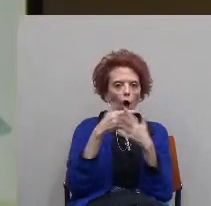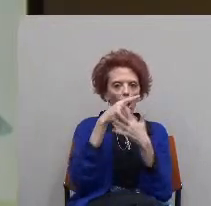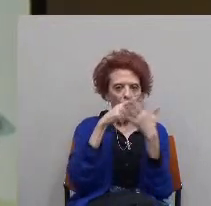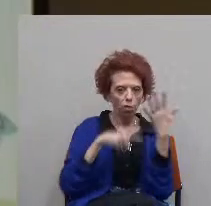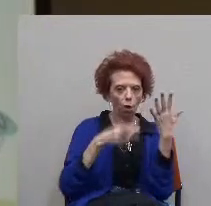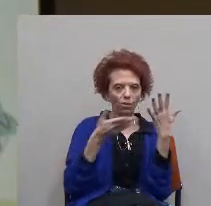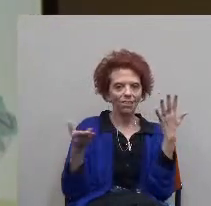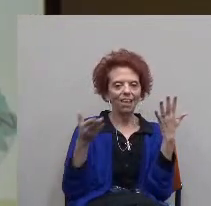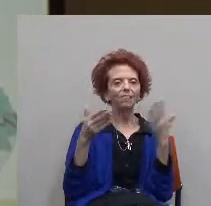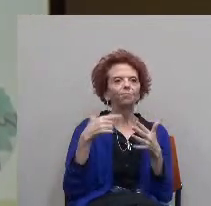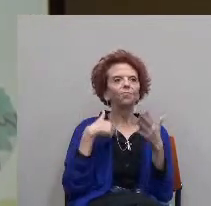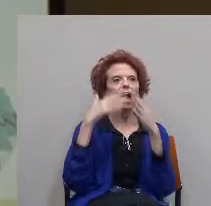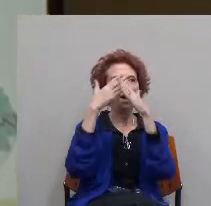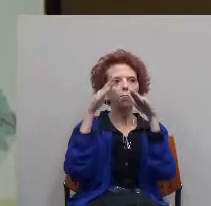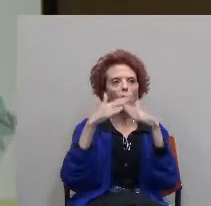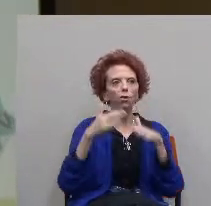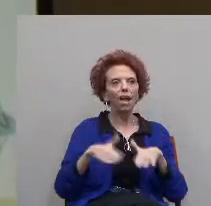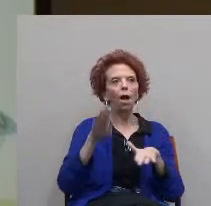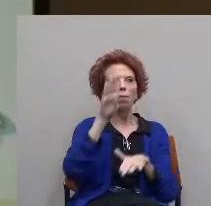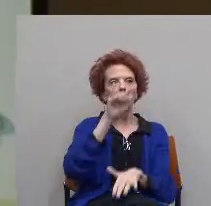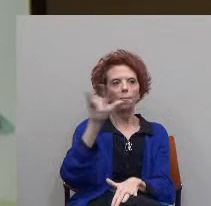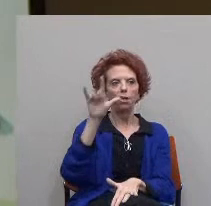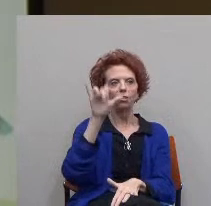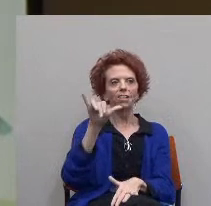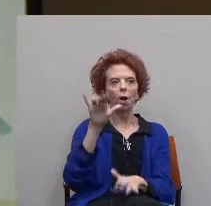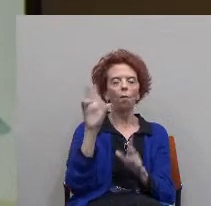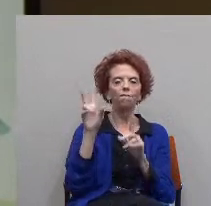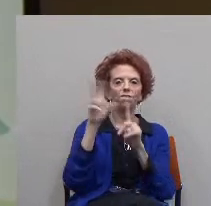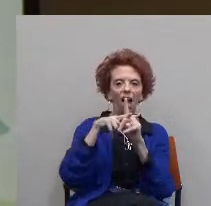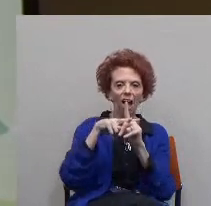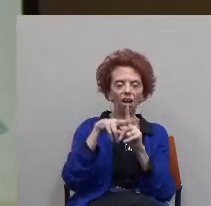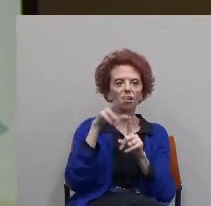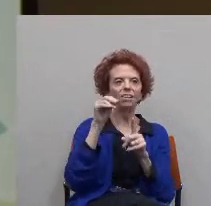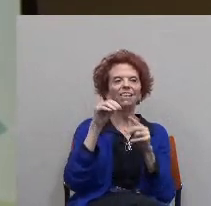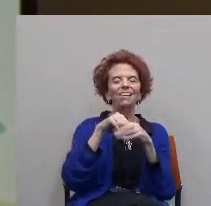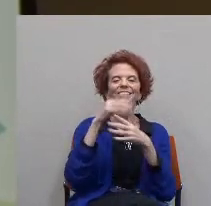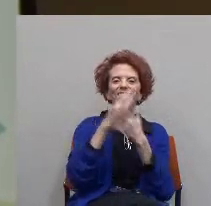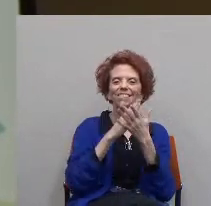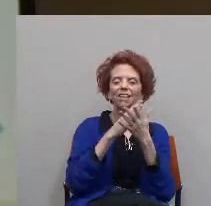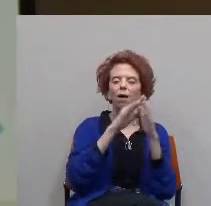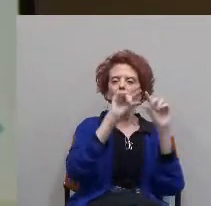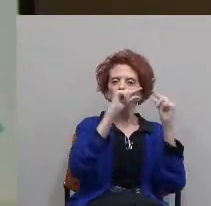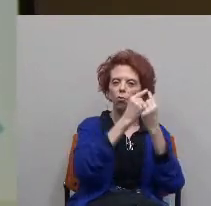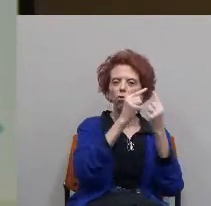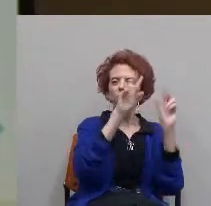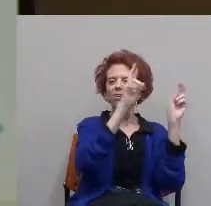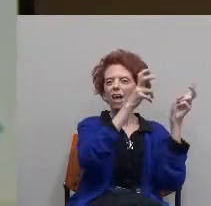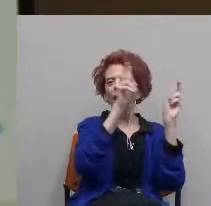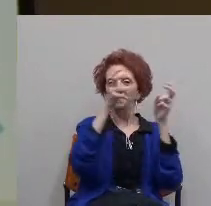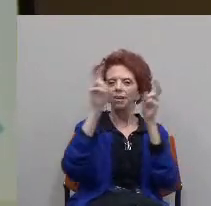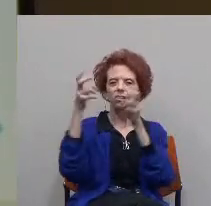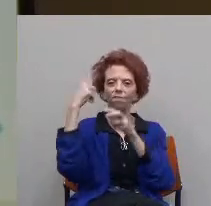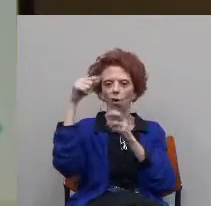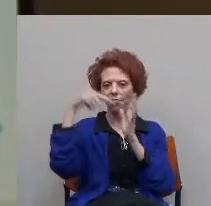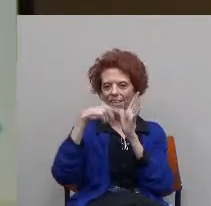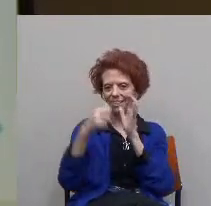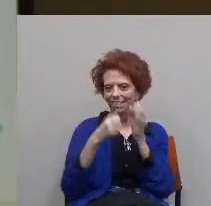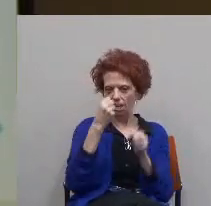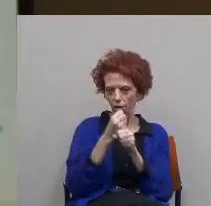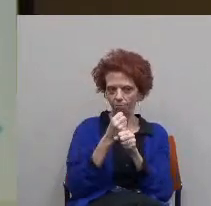things. I broke down the bills that were filed, if you're looking at your tracker in front of you, into some main bill topics for this